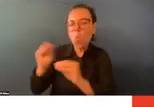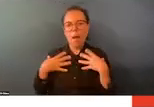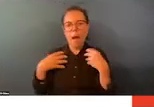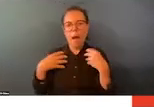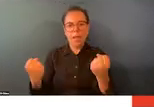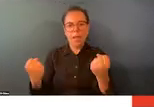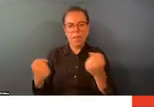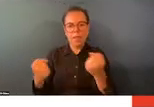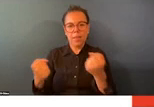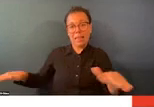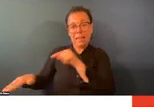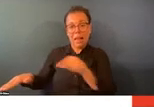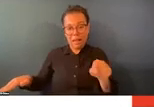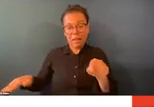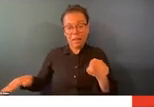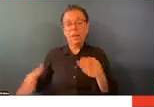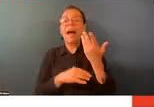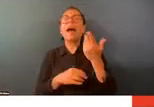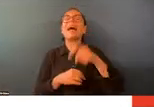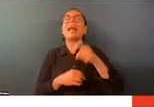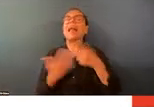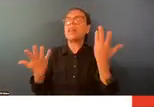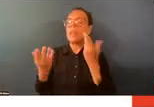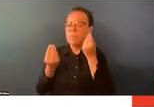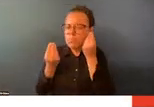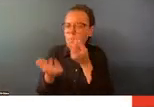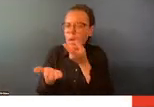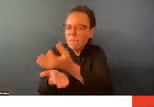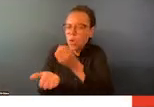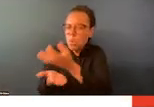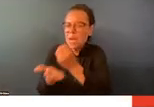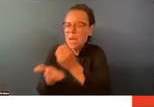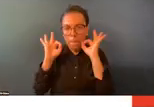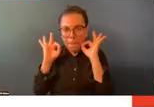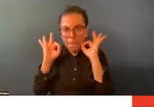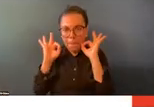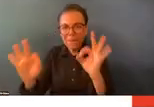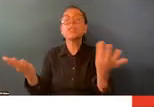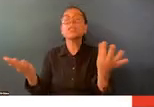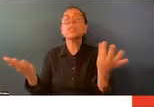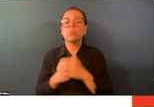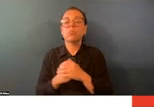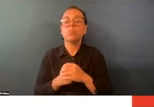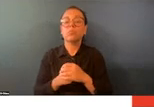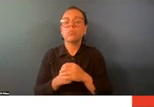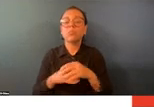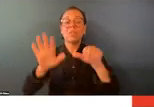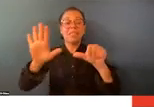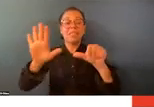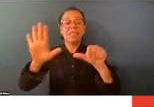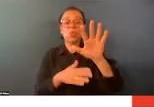turn disseminate the information to the more than 65,000 men who go